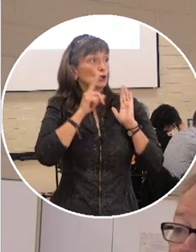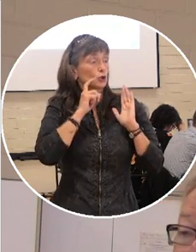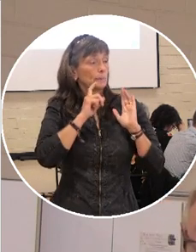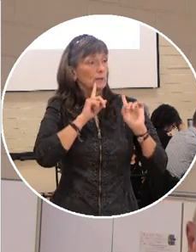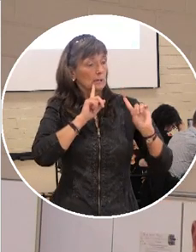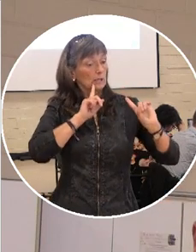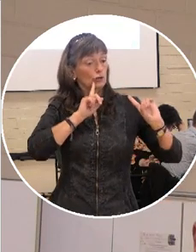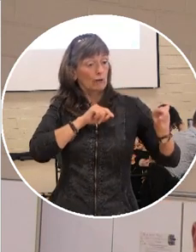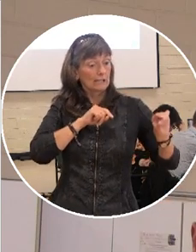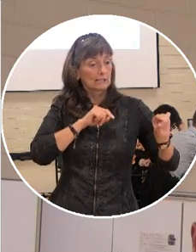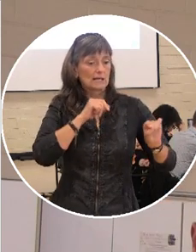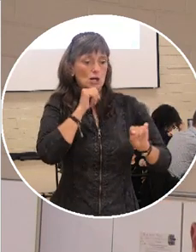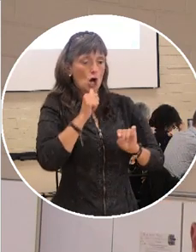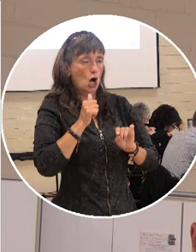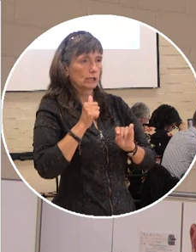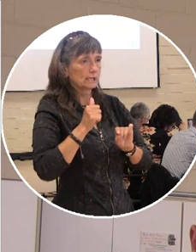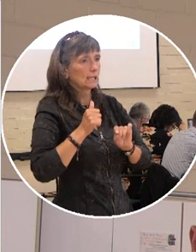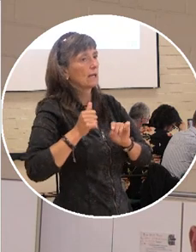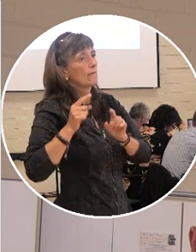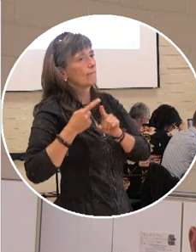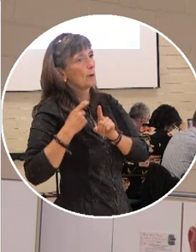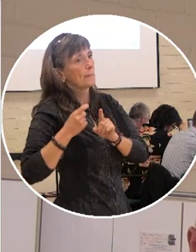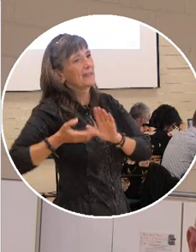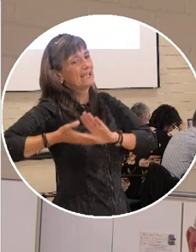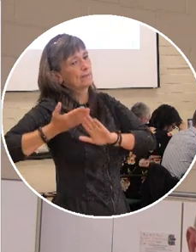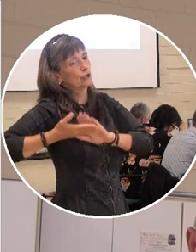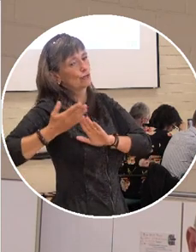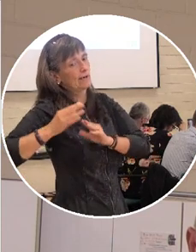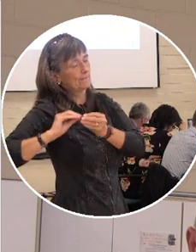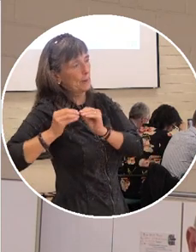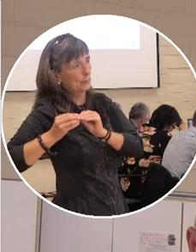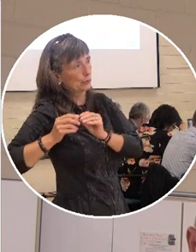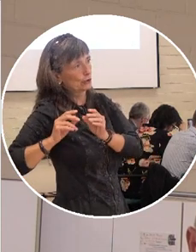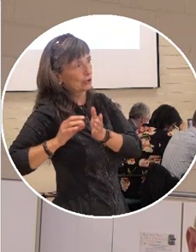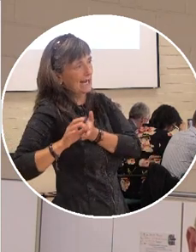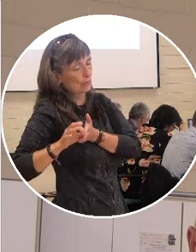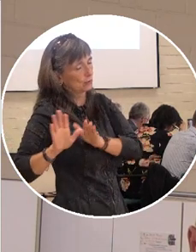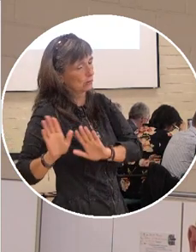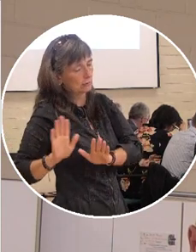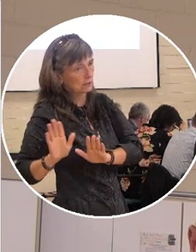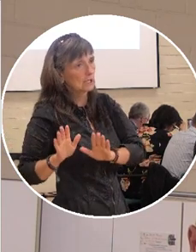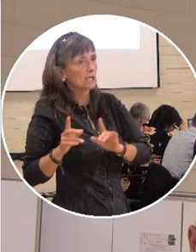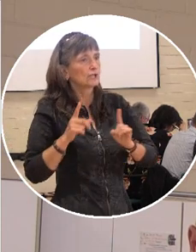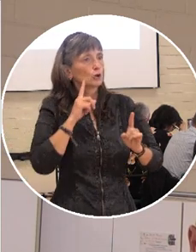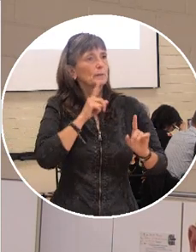opposed to an administrative regulation. And we've asked the,